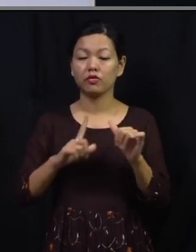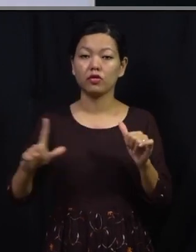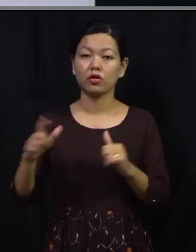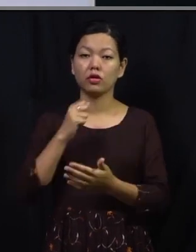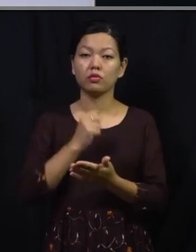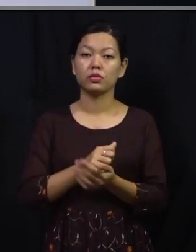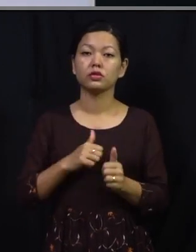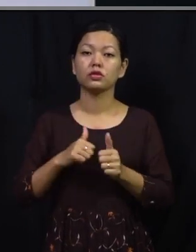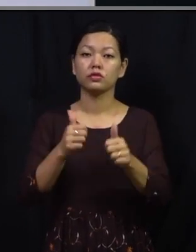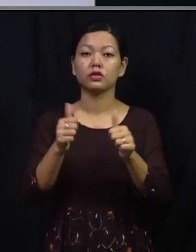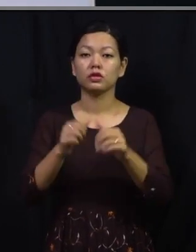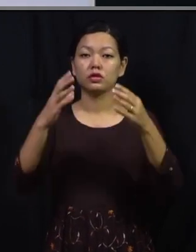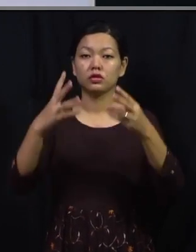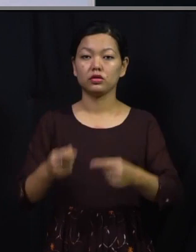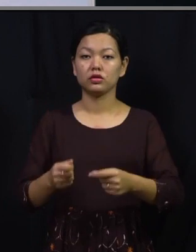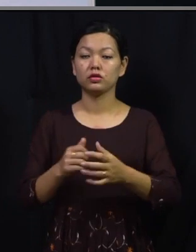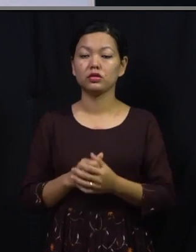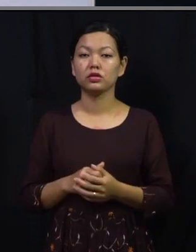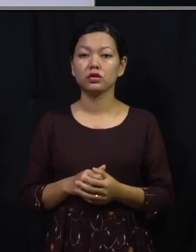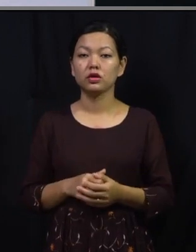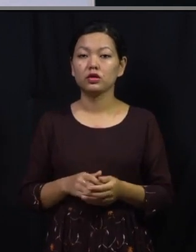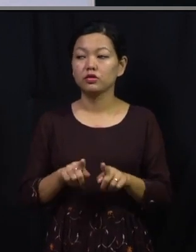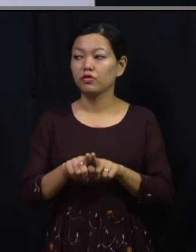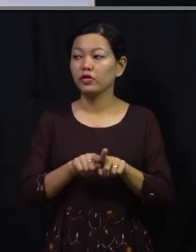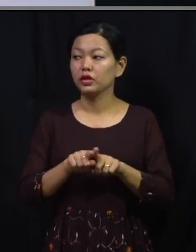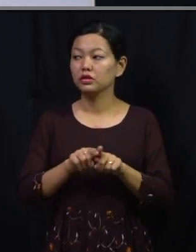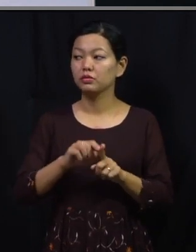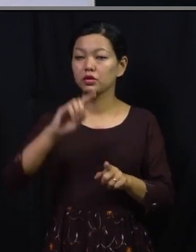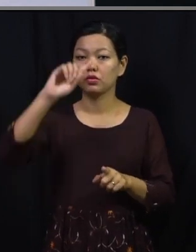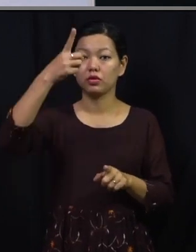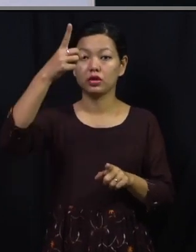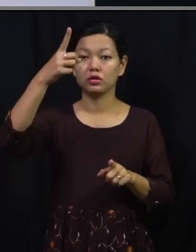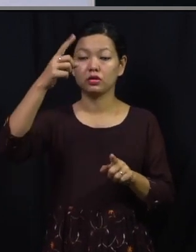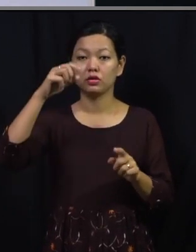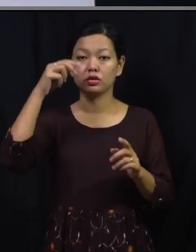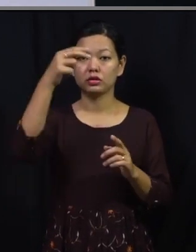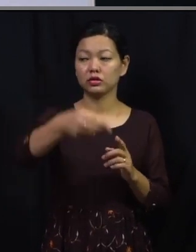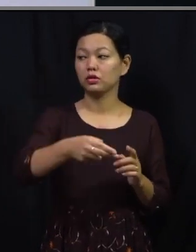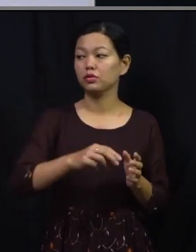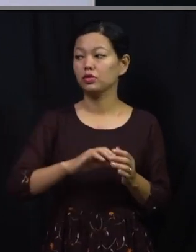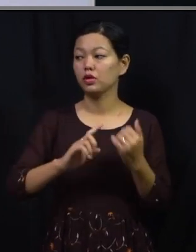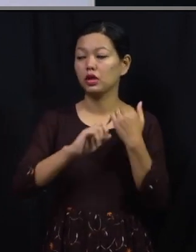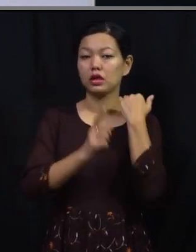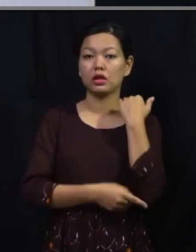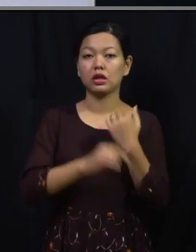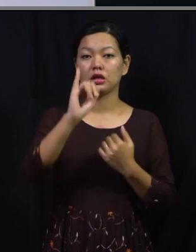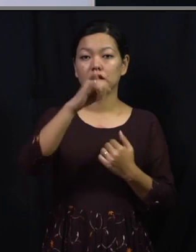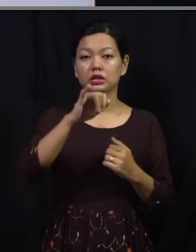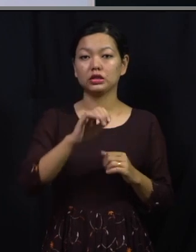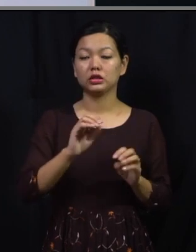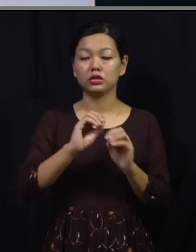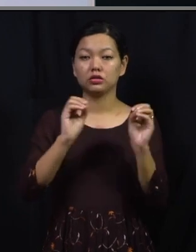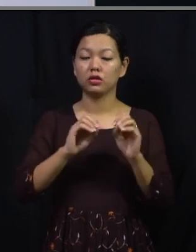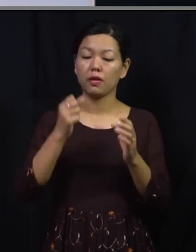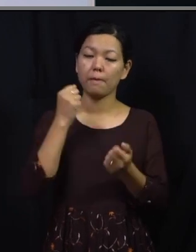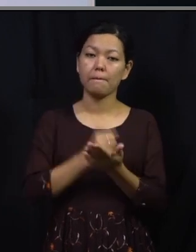be done. You cannot jump from journal to direct making of balance sheet, okay, or you cannot jump from ledger to making of balance sheet. You